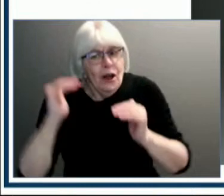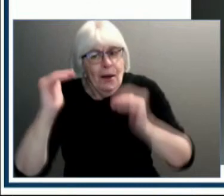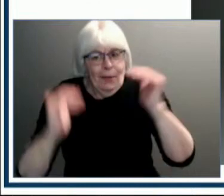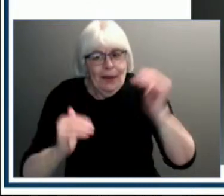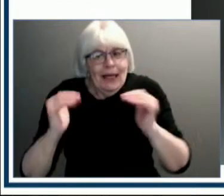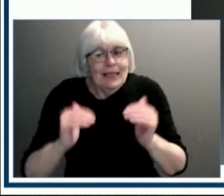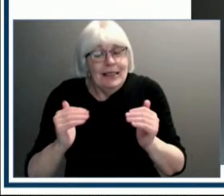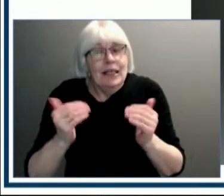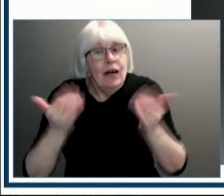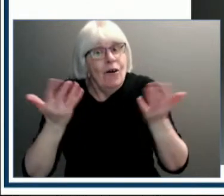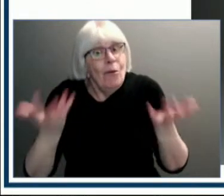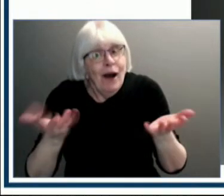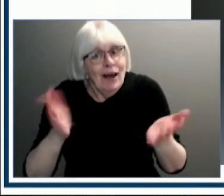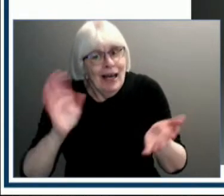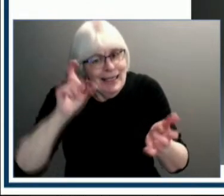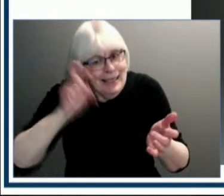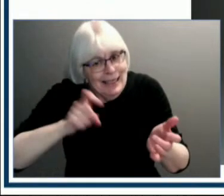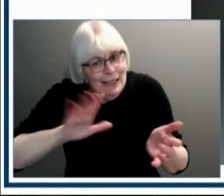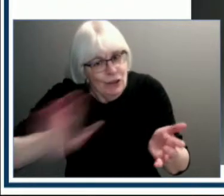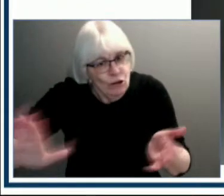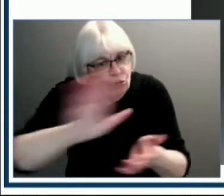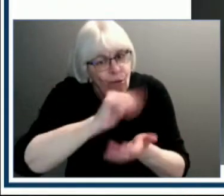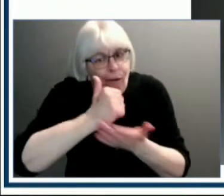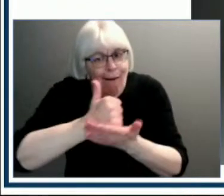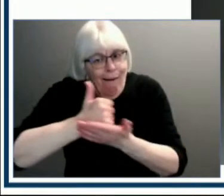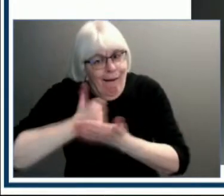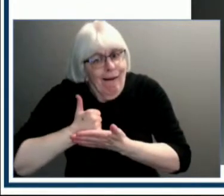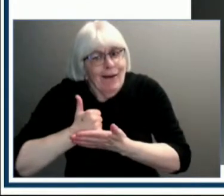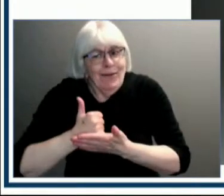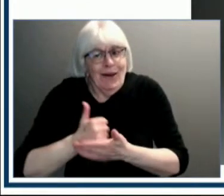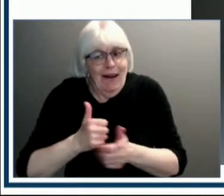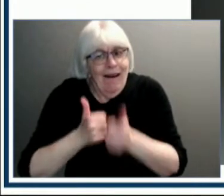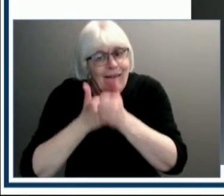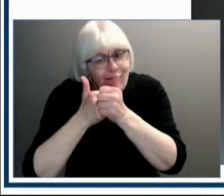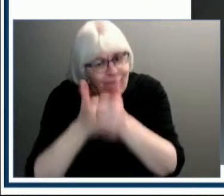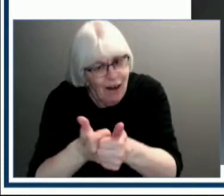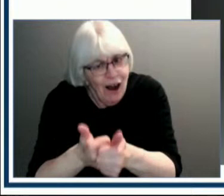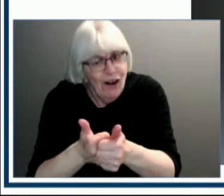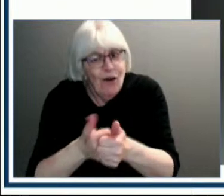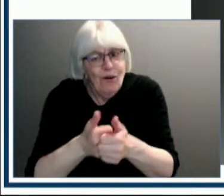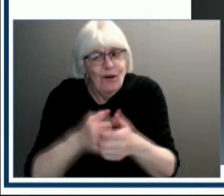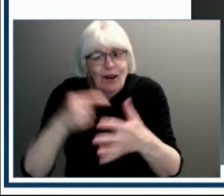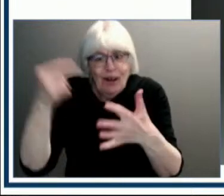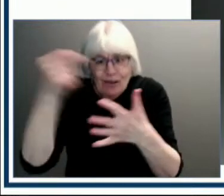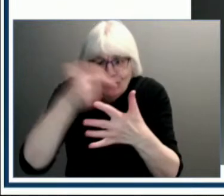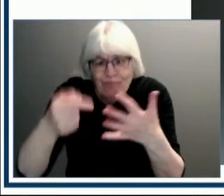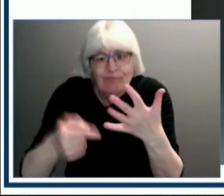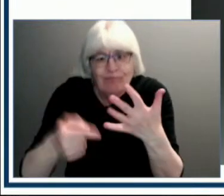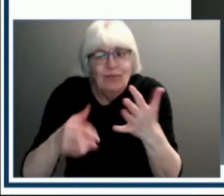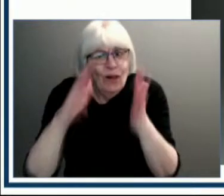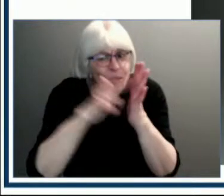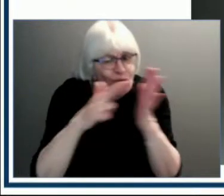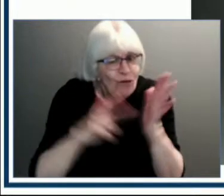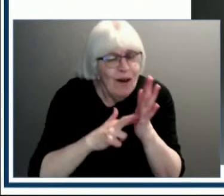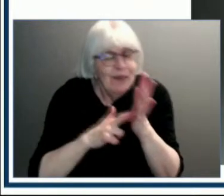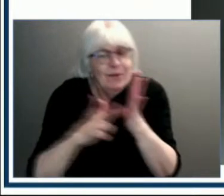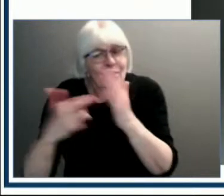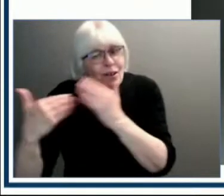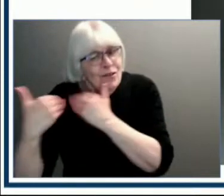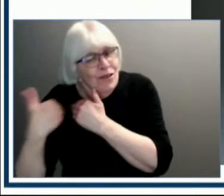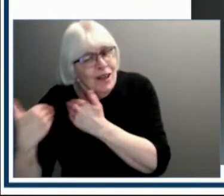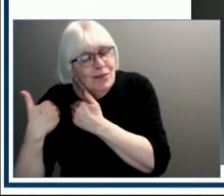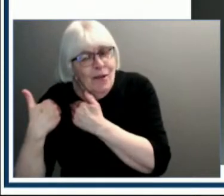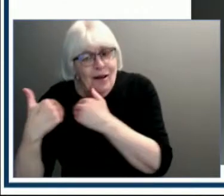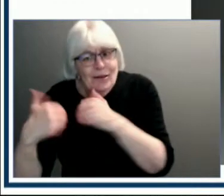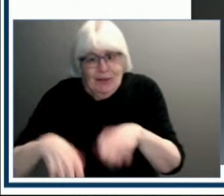do to play their part and take on their responsibility by following the restrictions that are in place and adhering to all